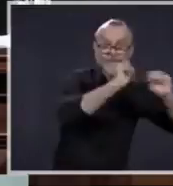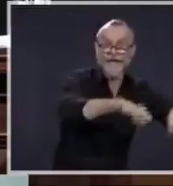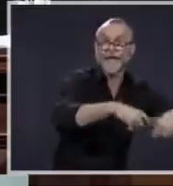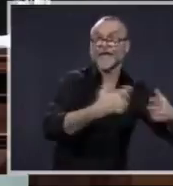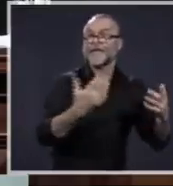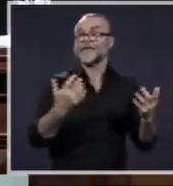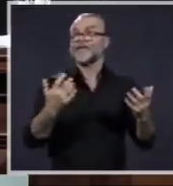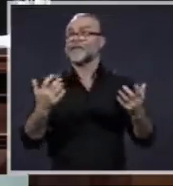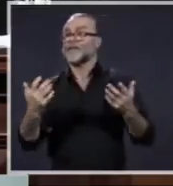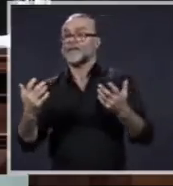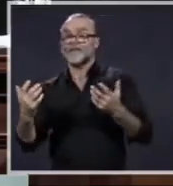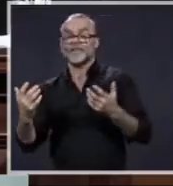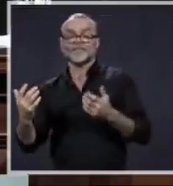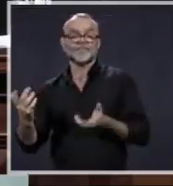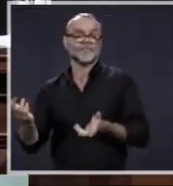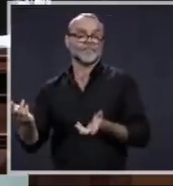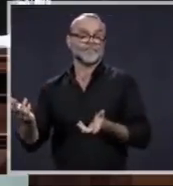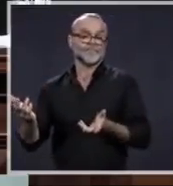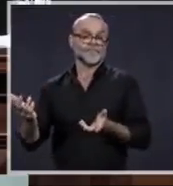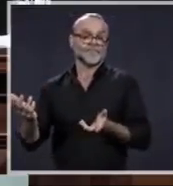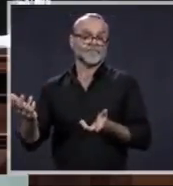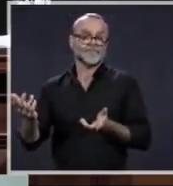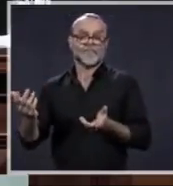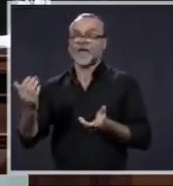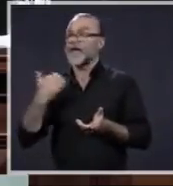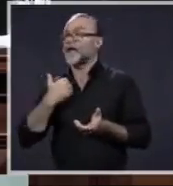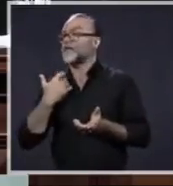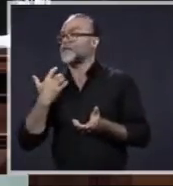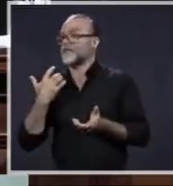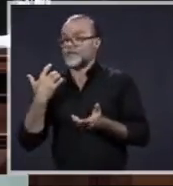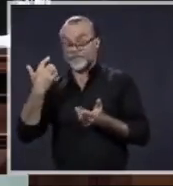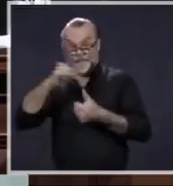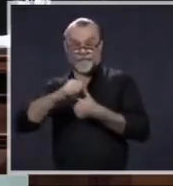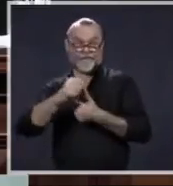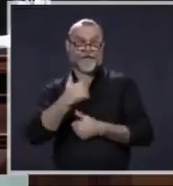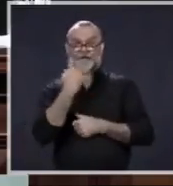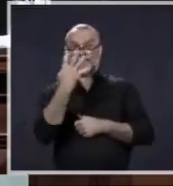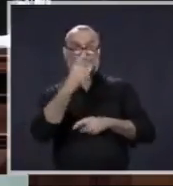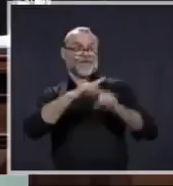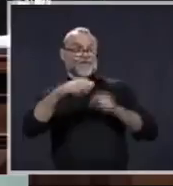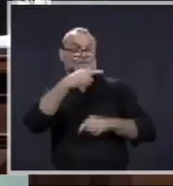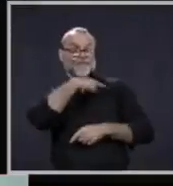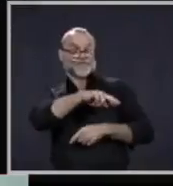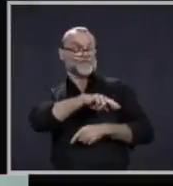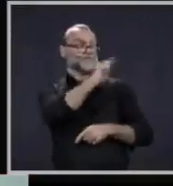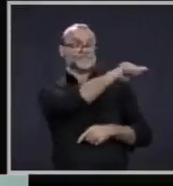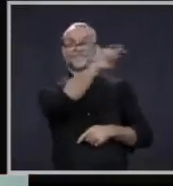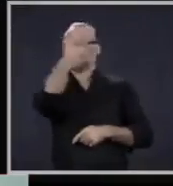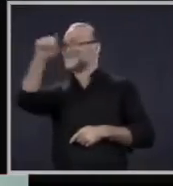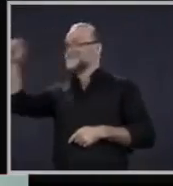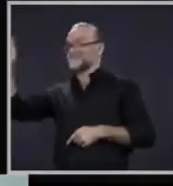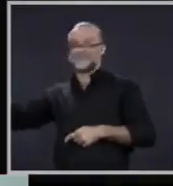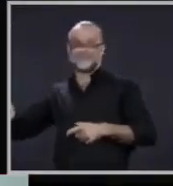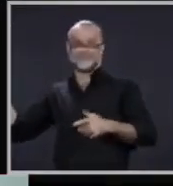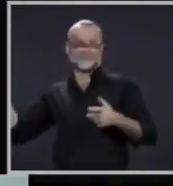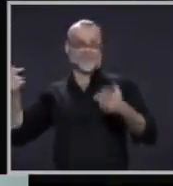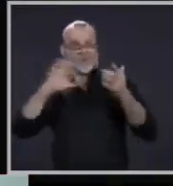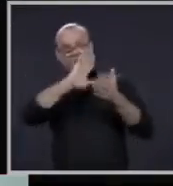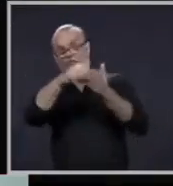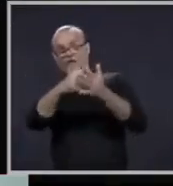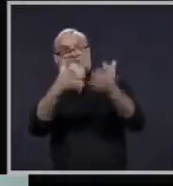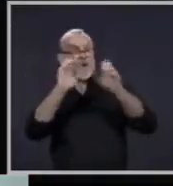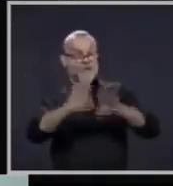But are you talking about the application? Mr. Bengio, application? Yes. Yes, we're considering using